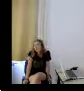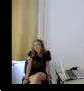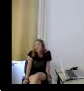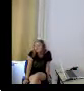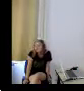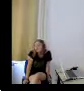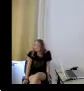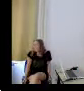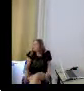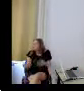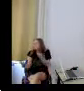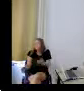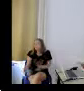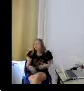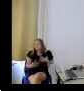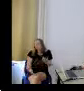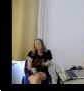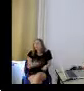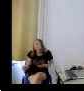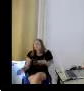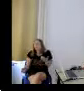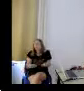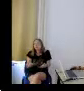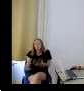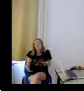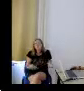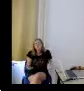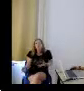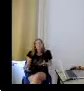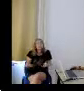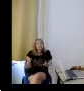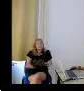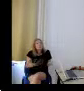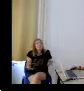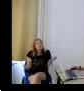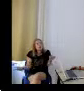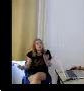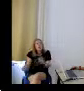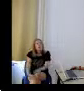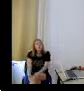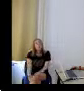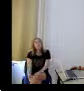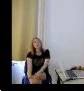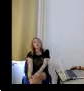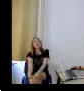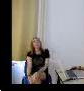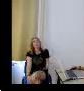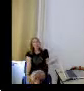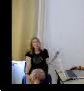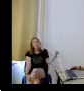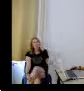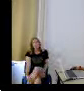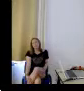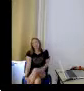and how you actually present who is going to leave them or what you looking for. yeah,